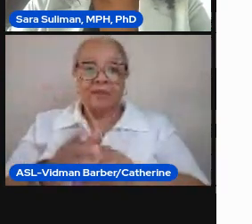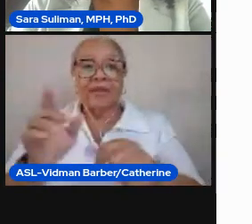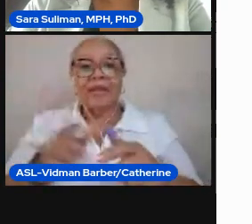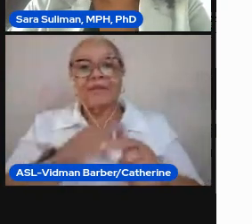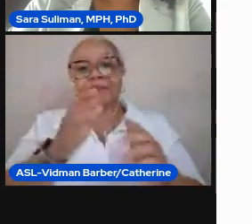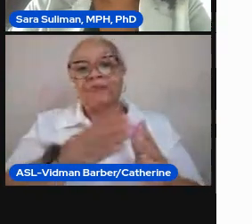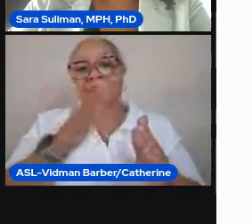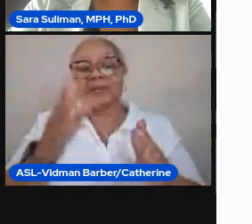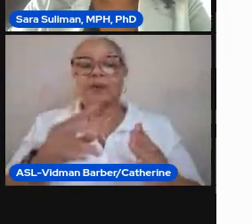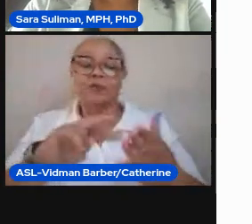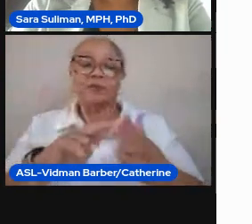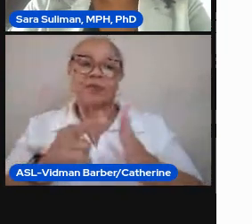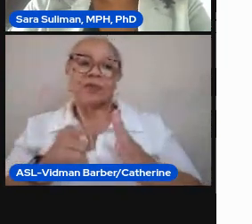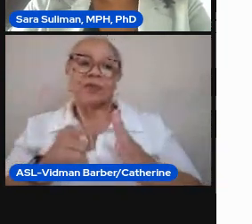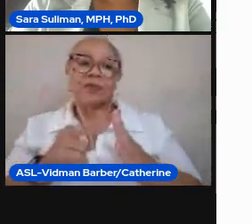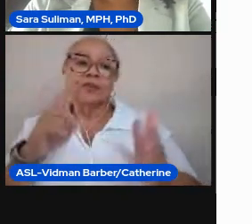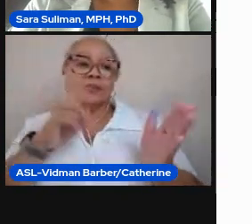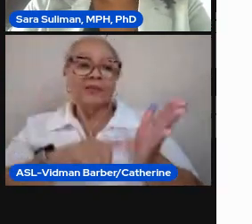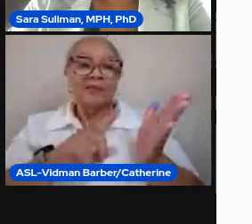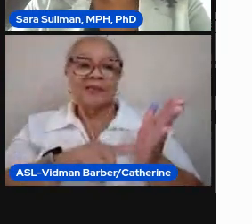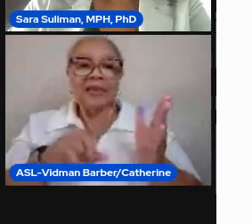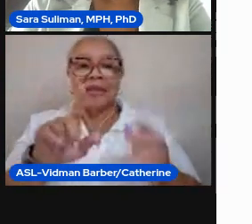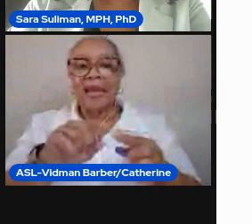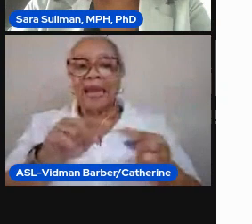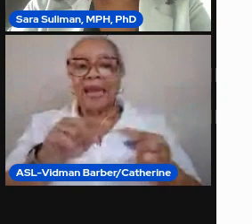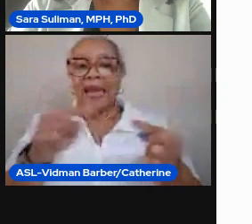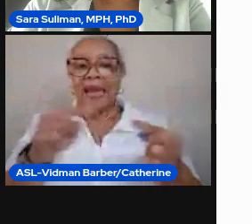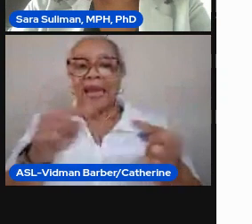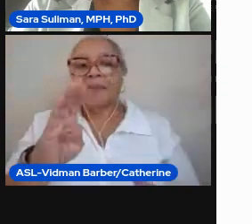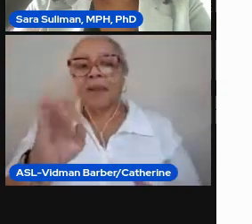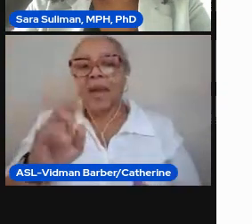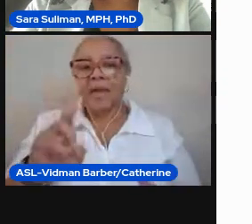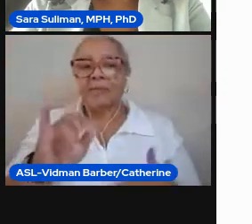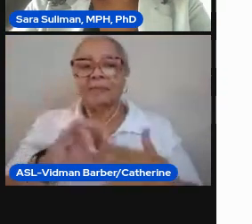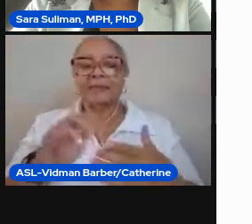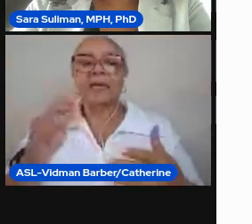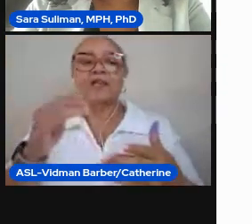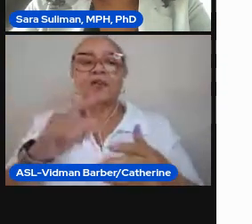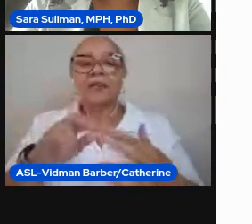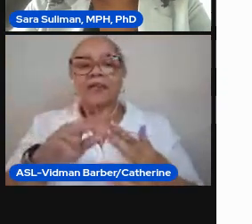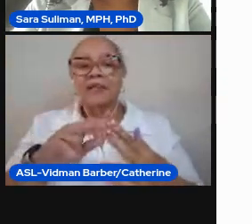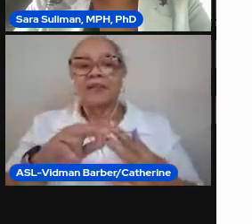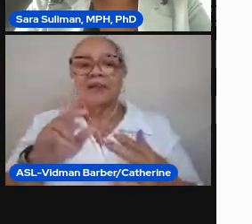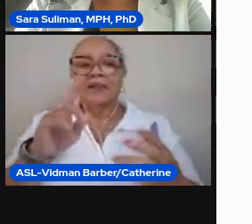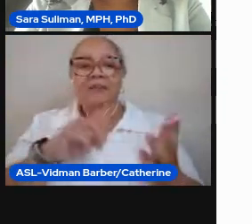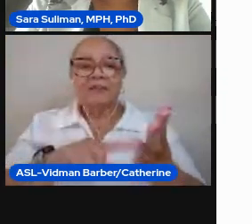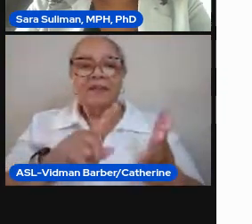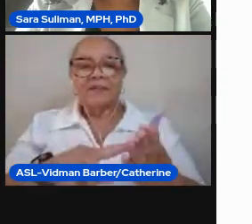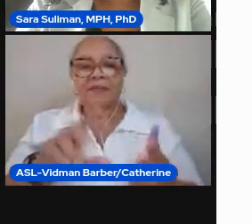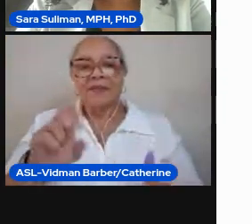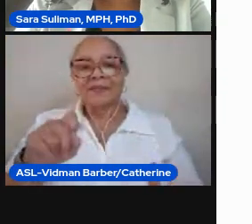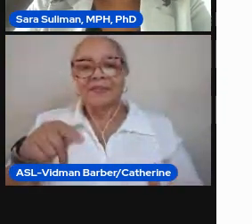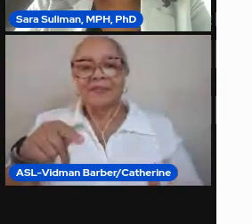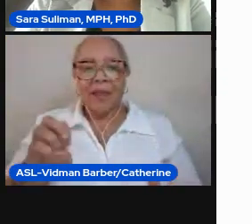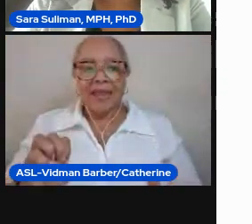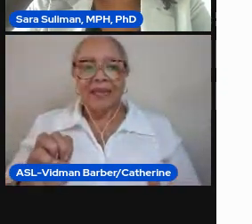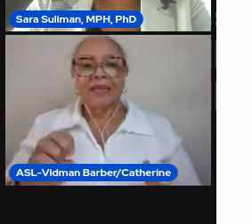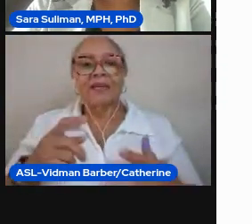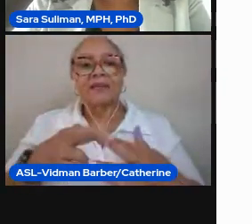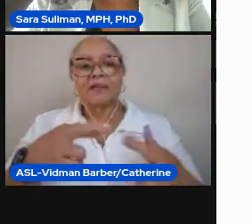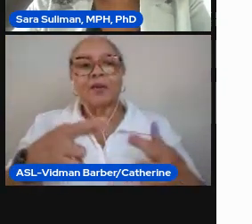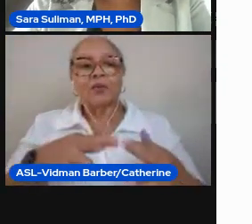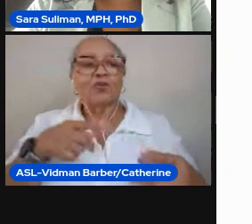are meant to detect antibody responses against SARS-CoV-2. You can either detect the spike region, which would actually cross-react